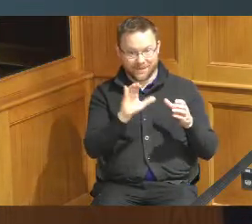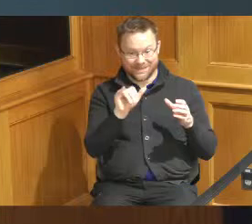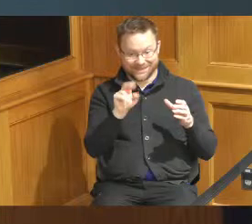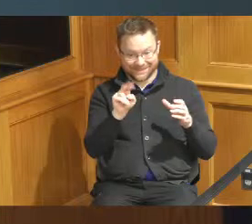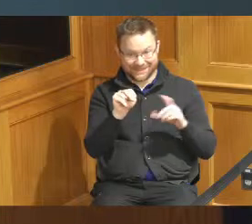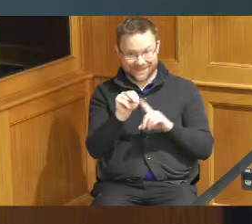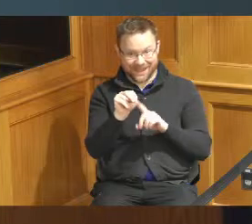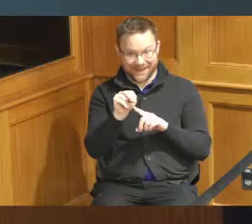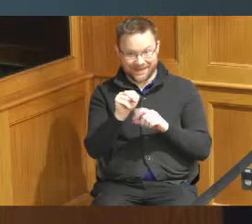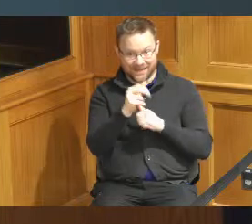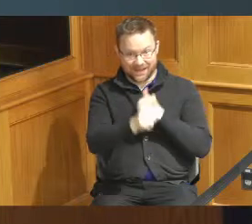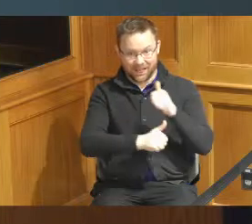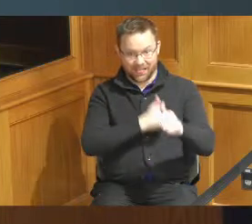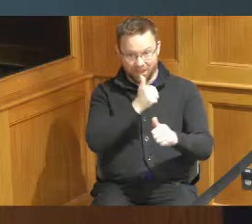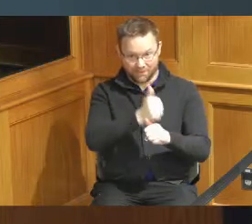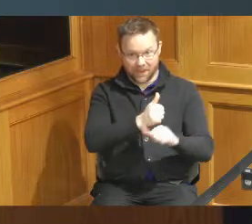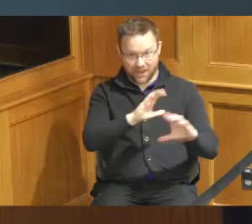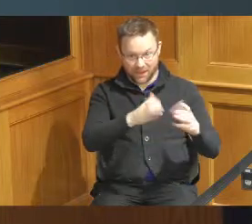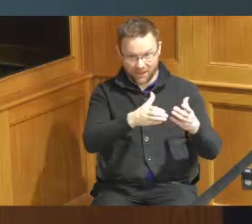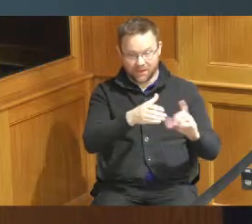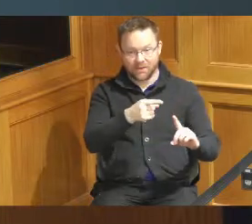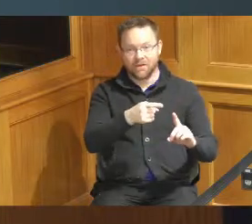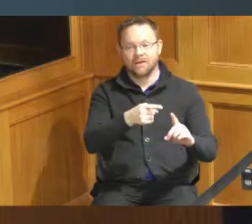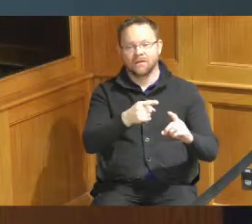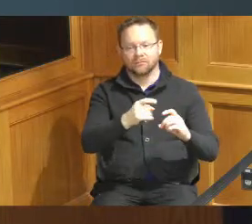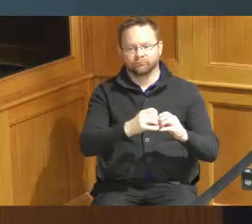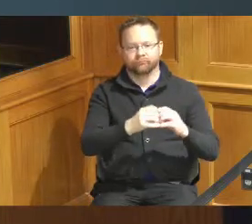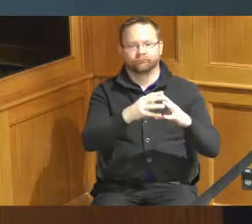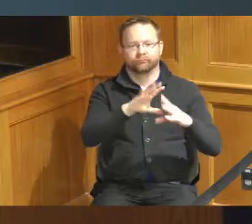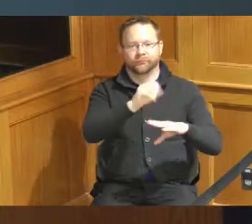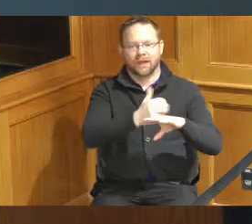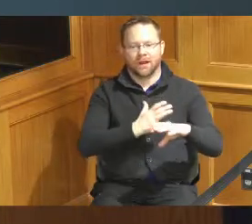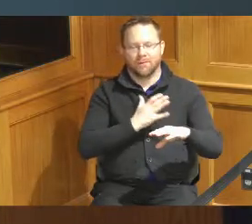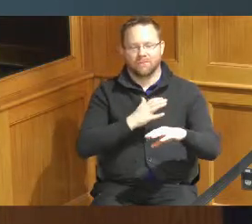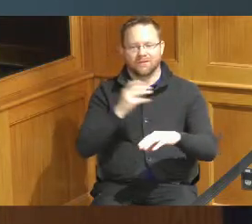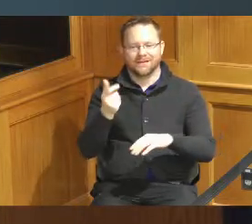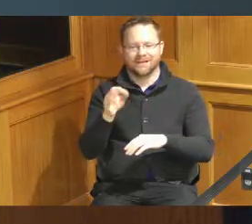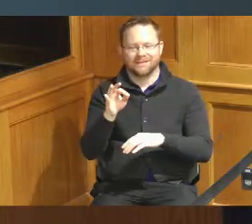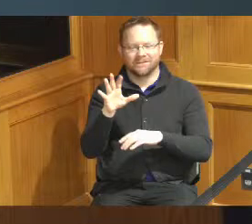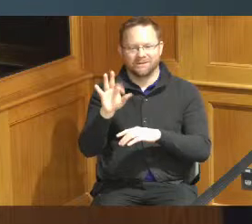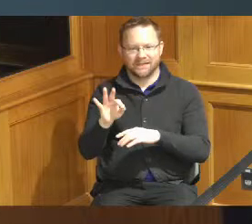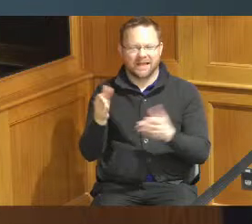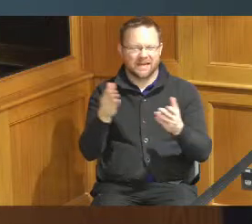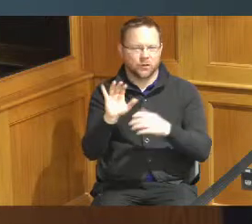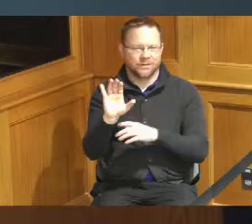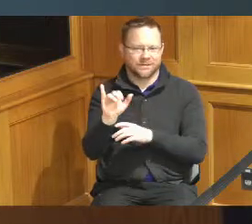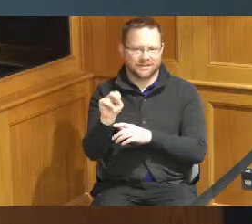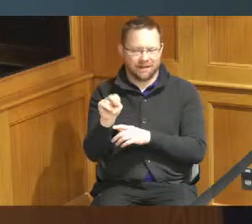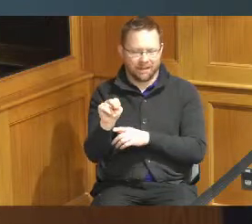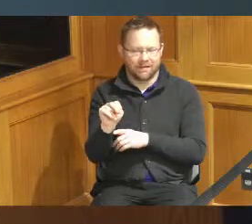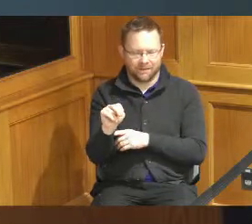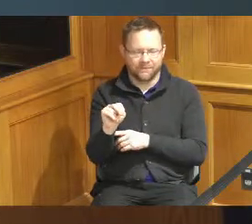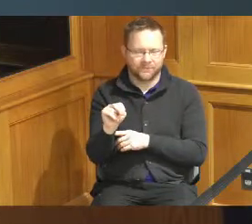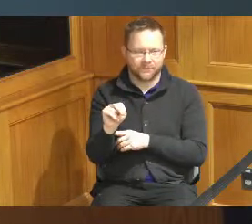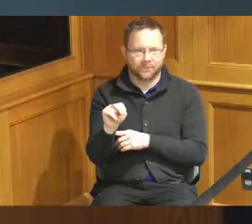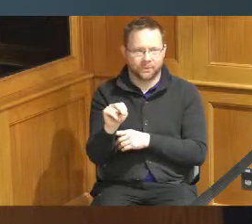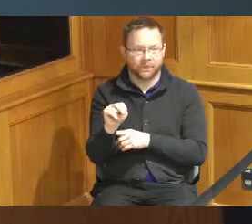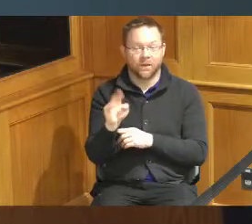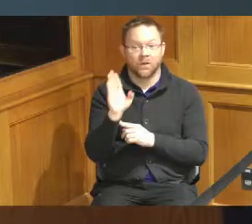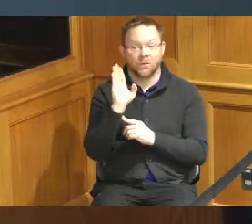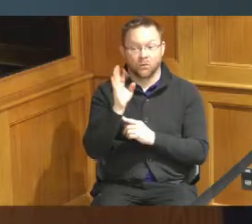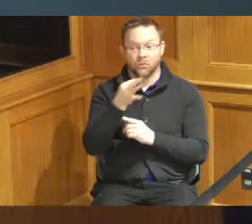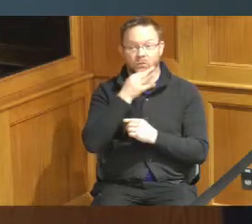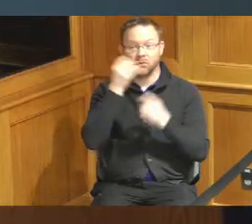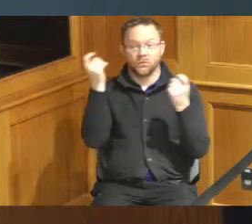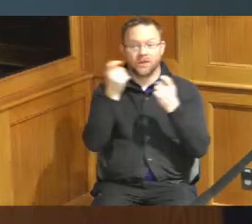Cincinnati Alumni Chapter, was chartered in 1959 in Cincinnati, Ohio, and will be